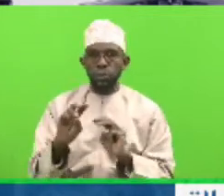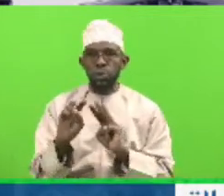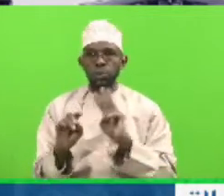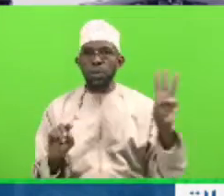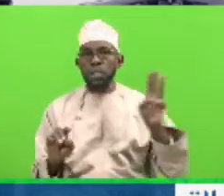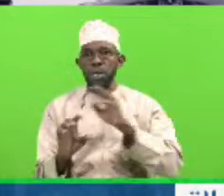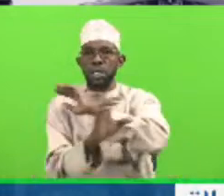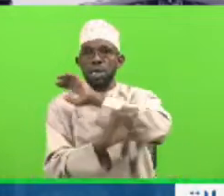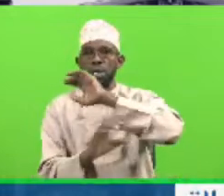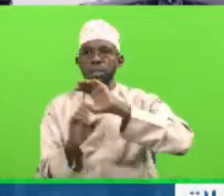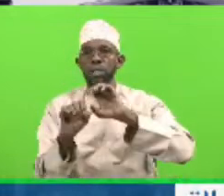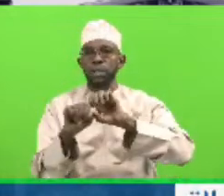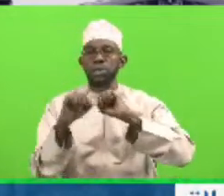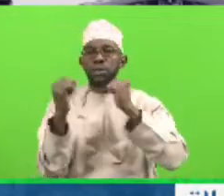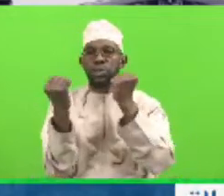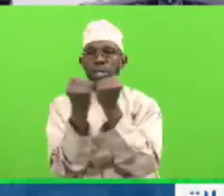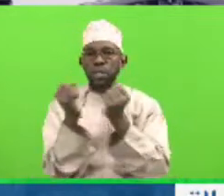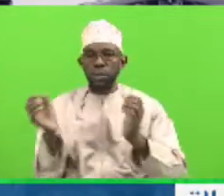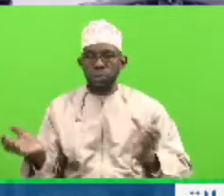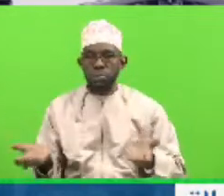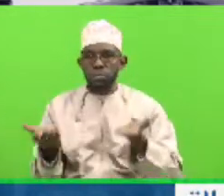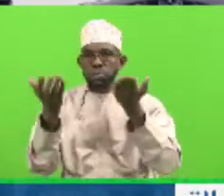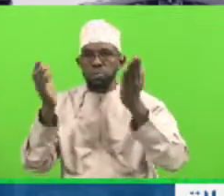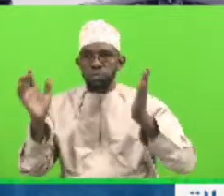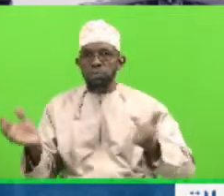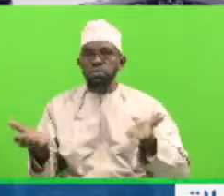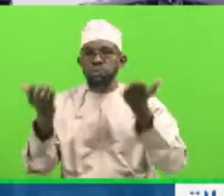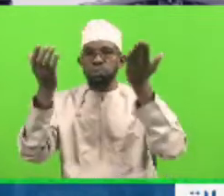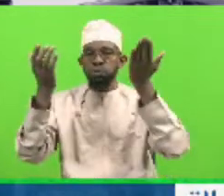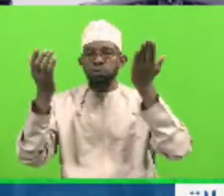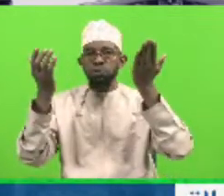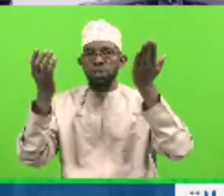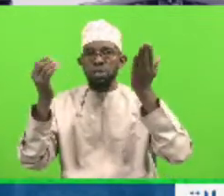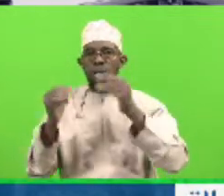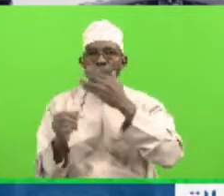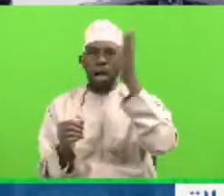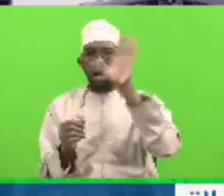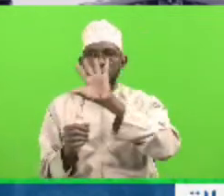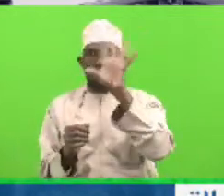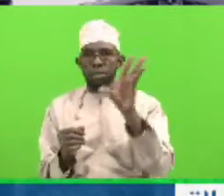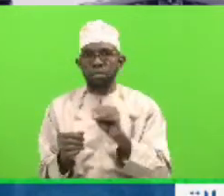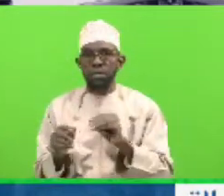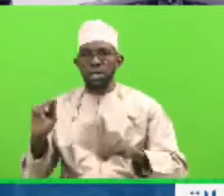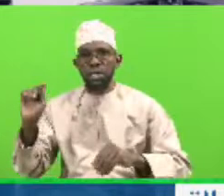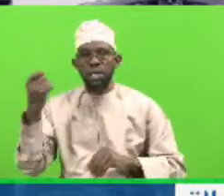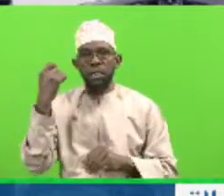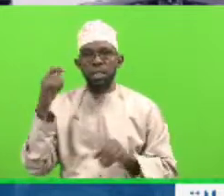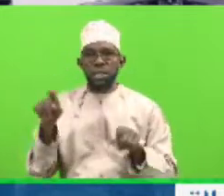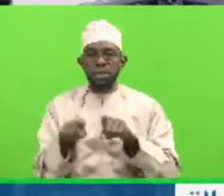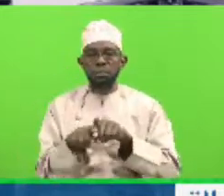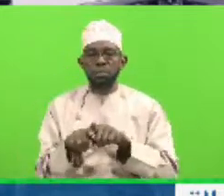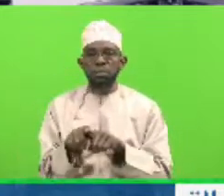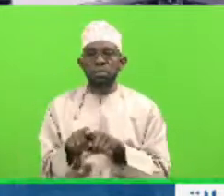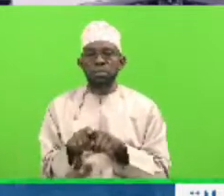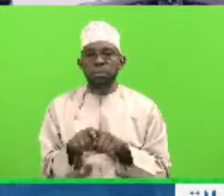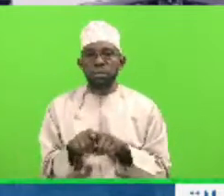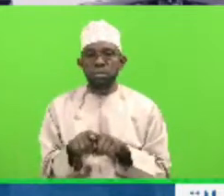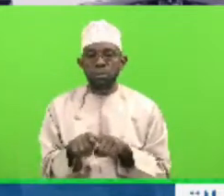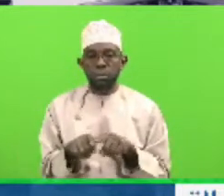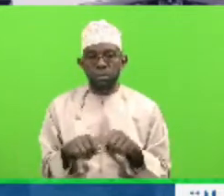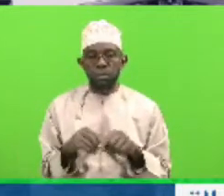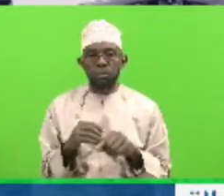as well as organizations, to promote LGBTQ in African countries like Kenya.